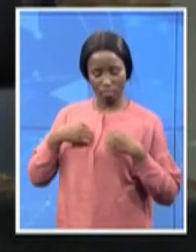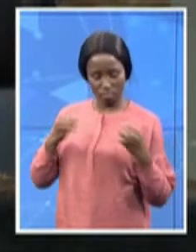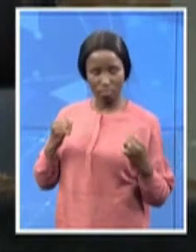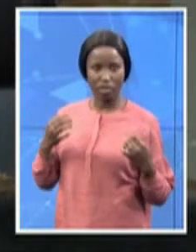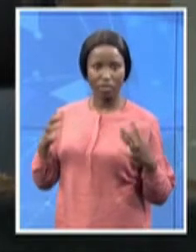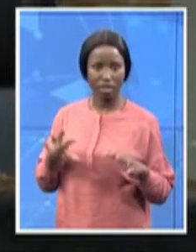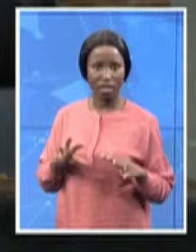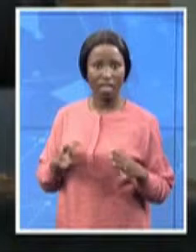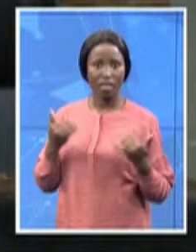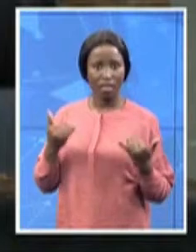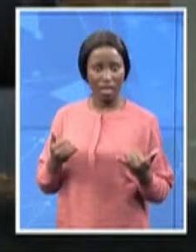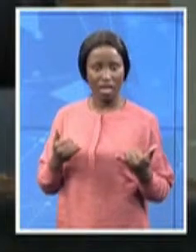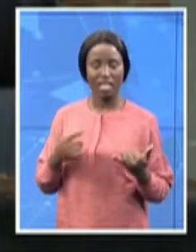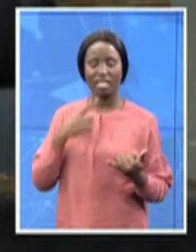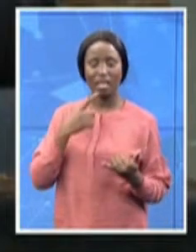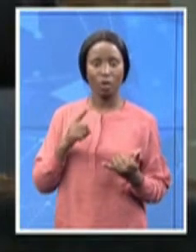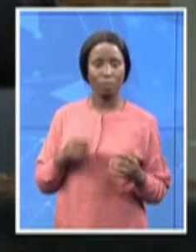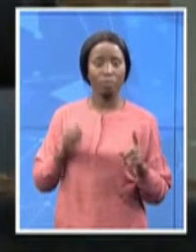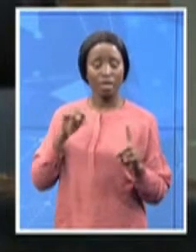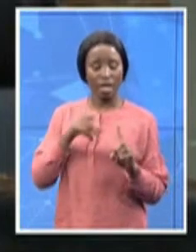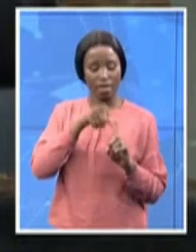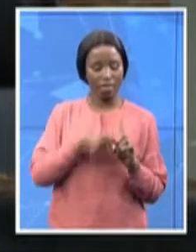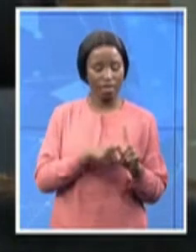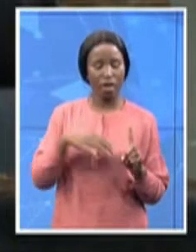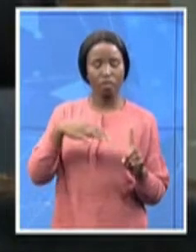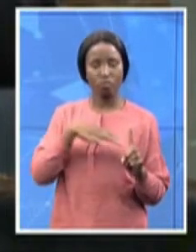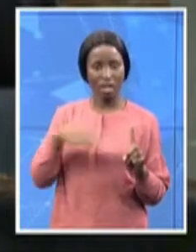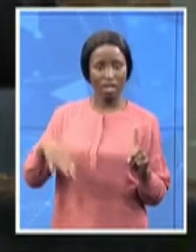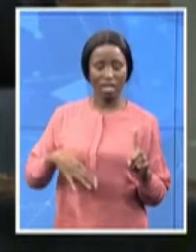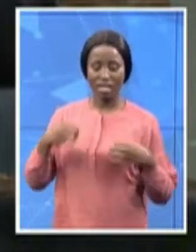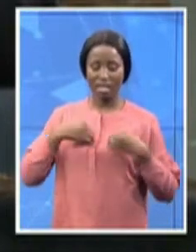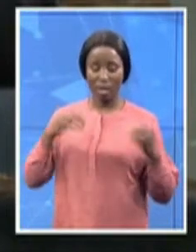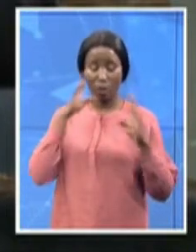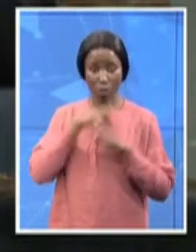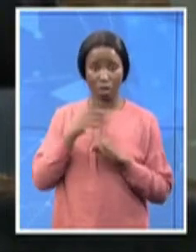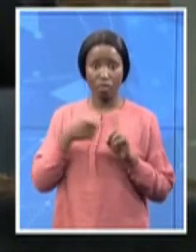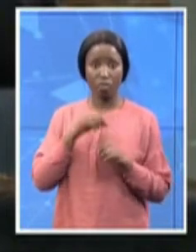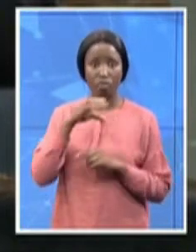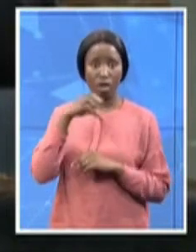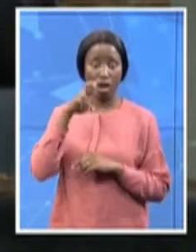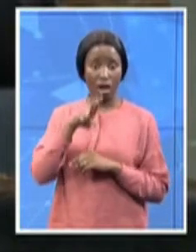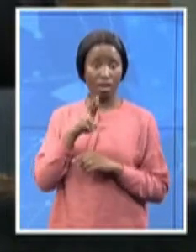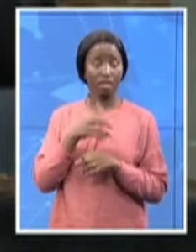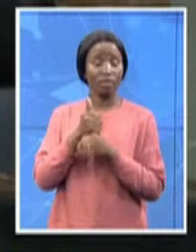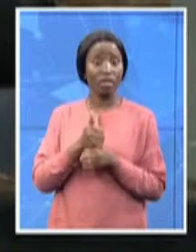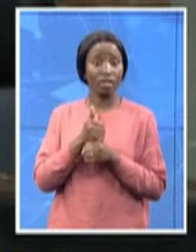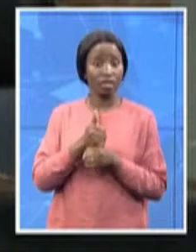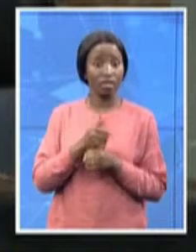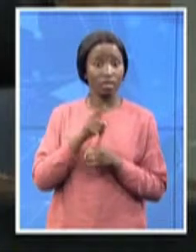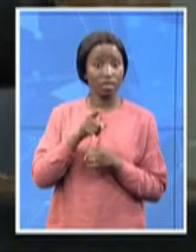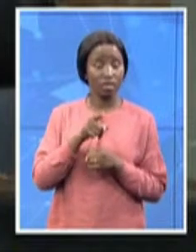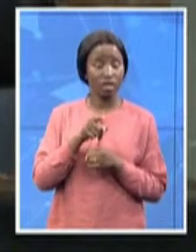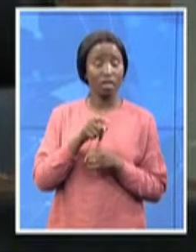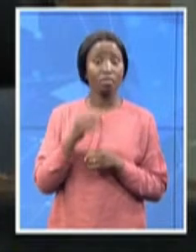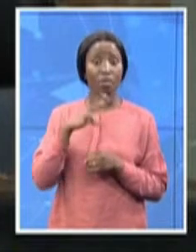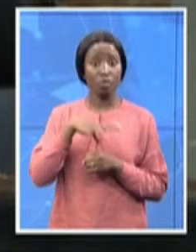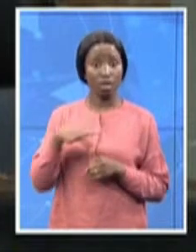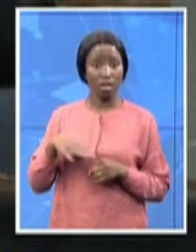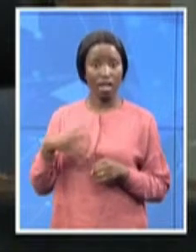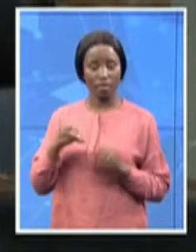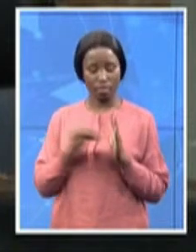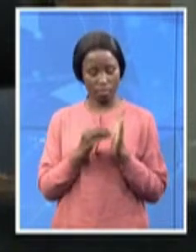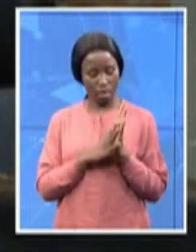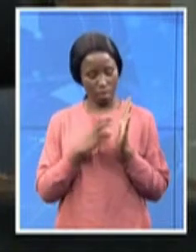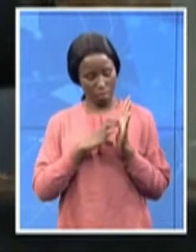donations received by the CR17 campaign, the President had breached paragraph 2 of the Code.